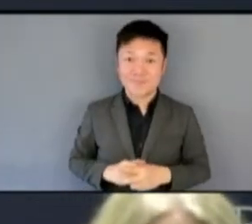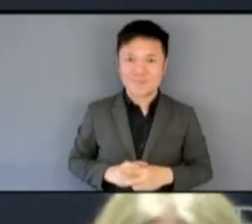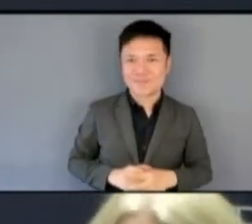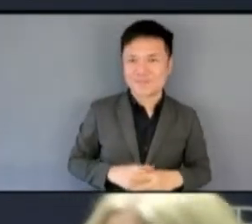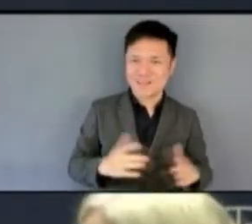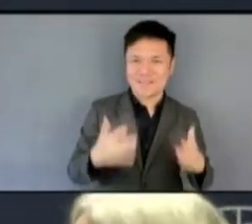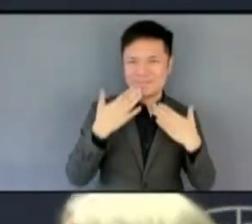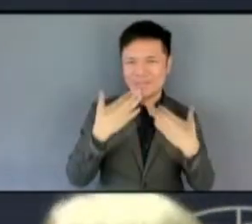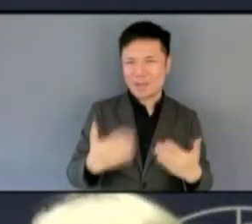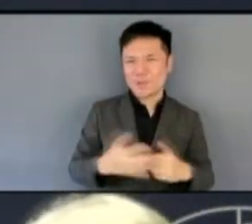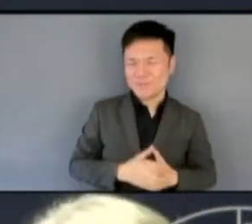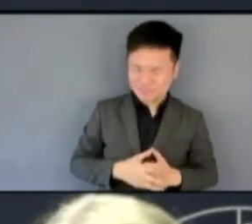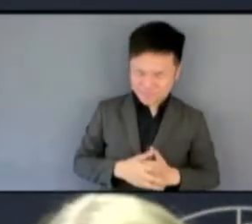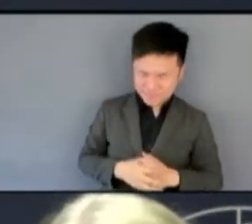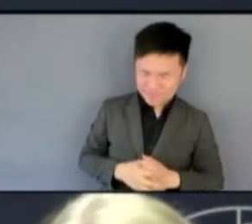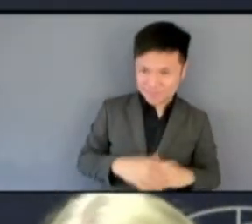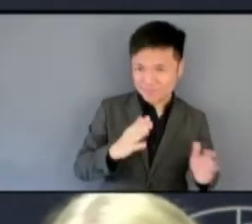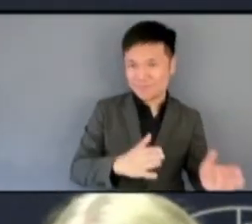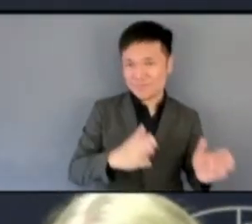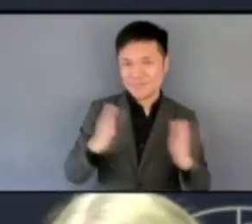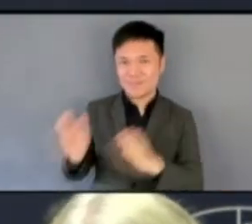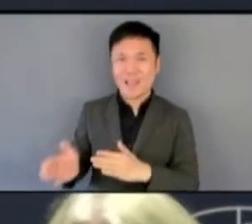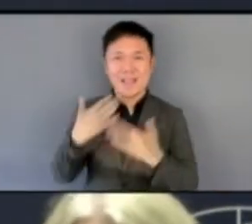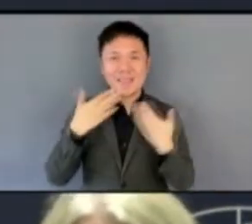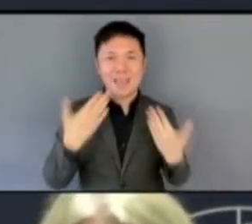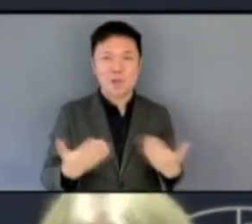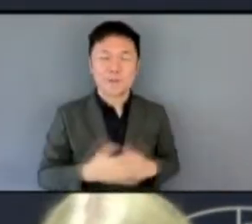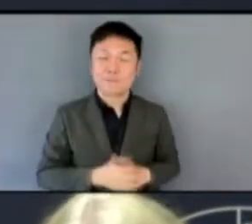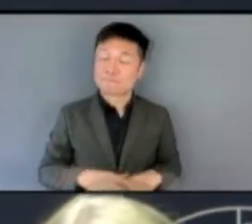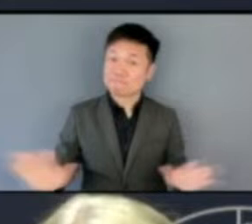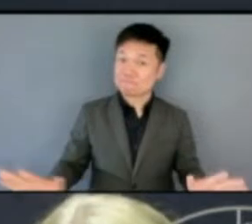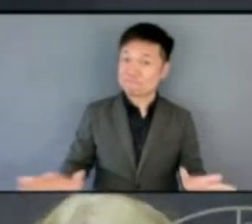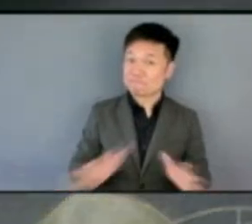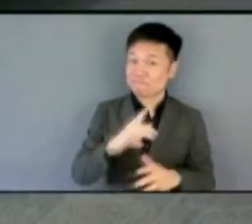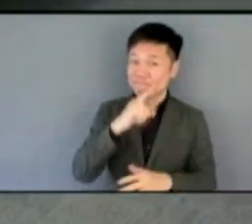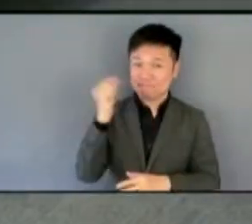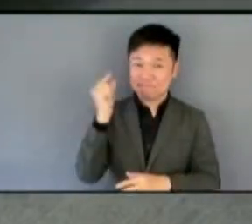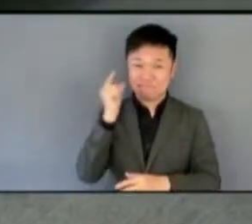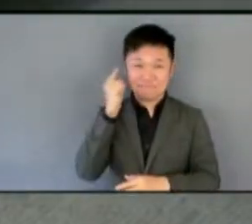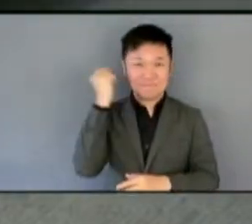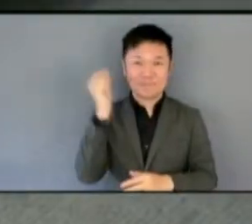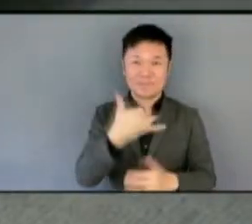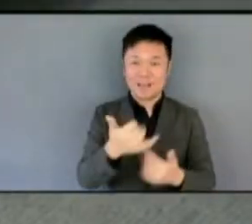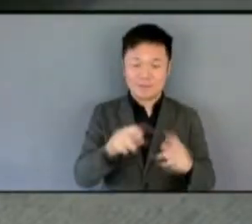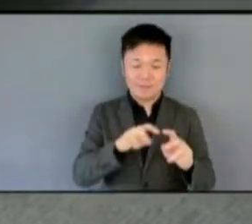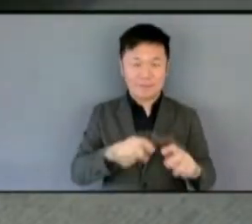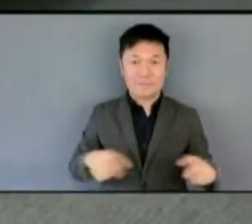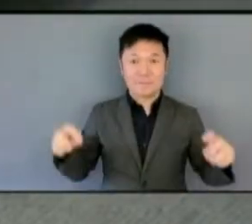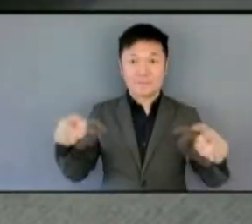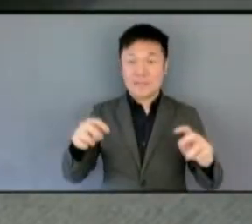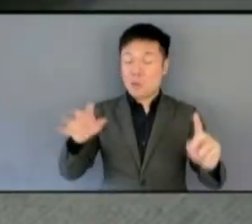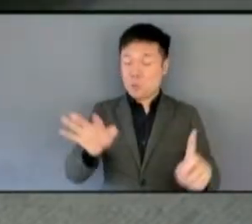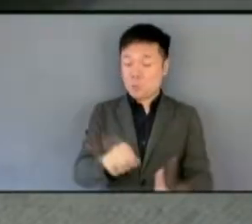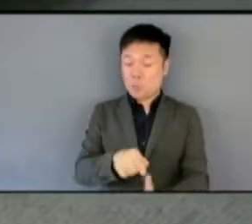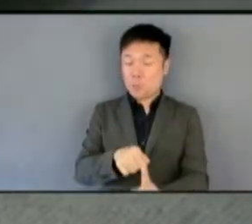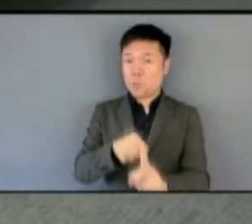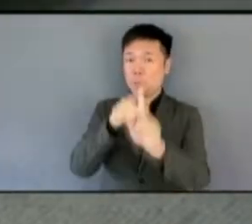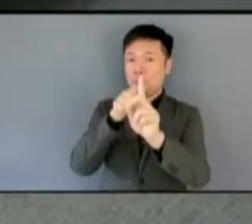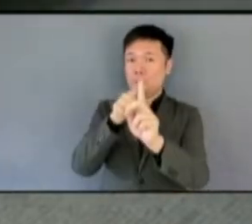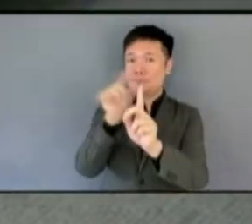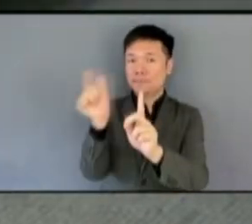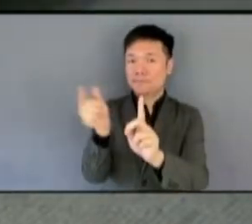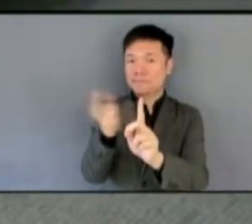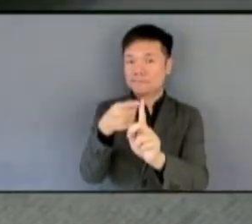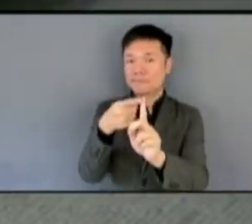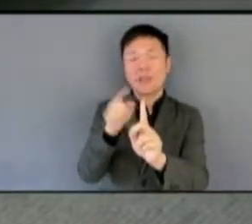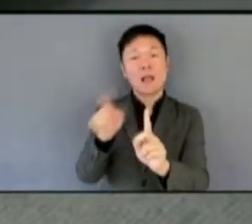you. Thank you very much. Ladies and gentlemen, the panel discussion highlighted that if we were to